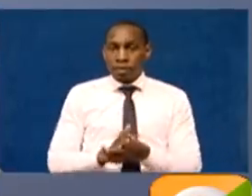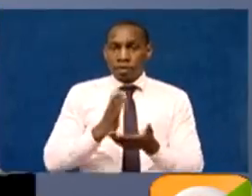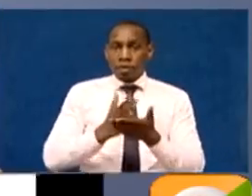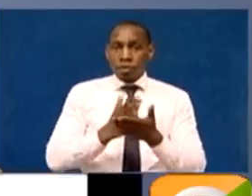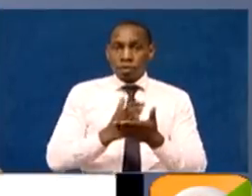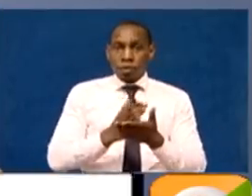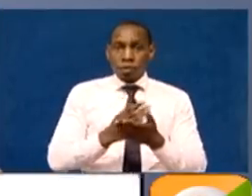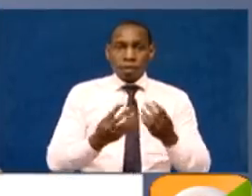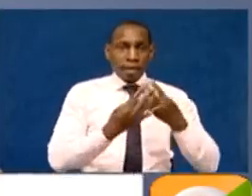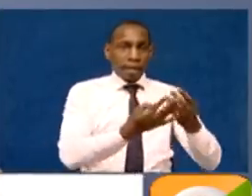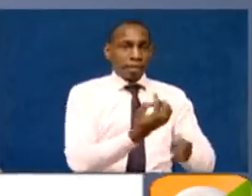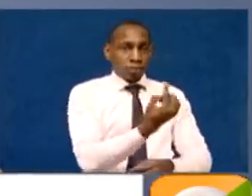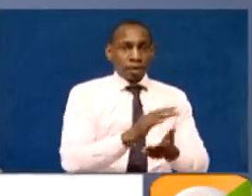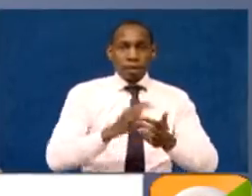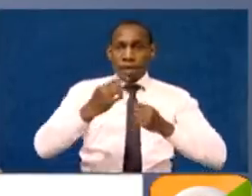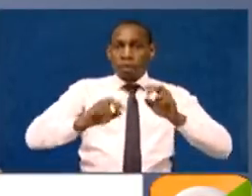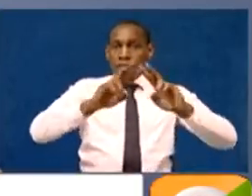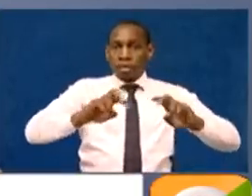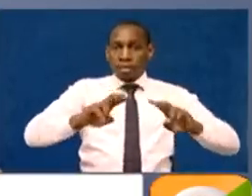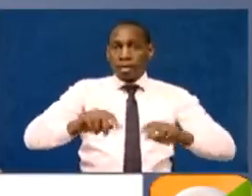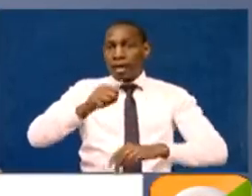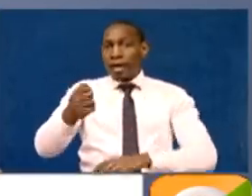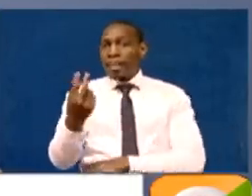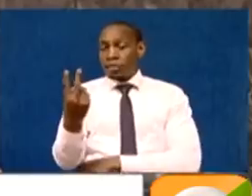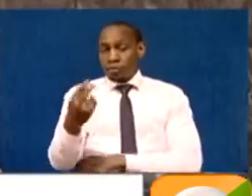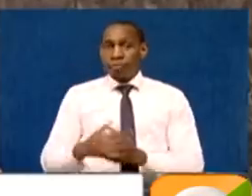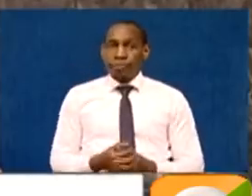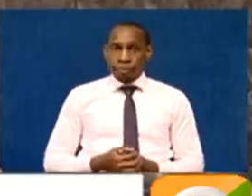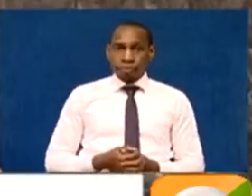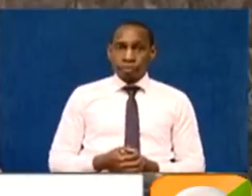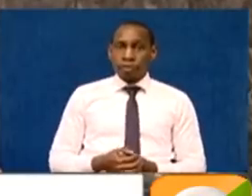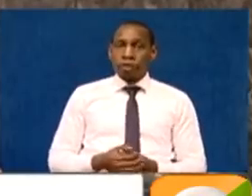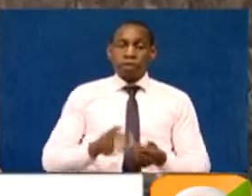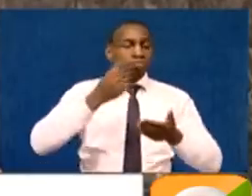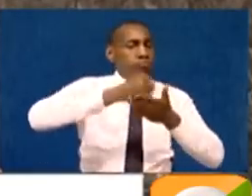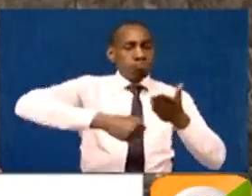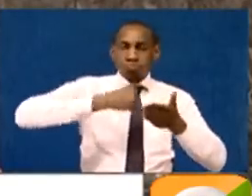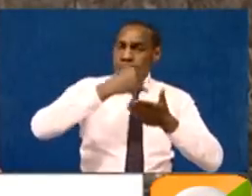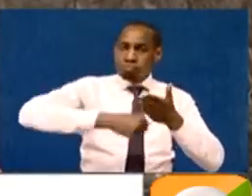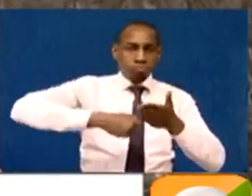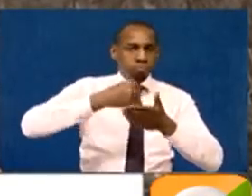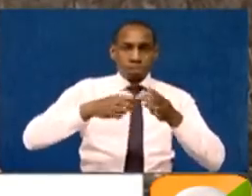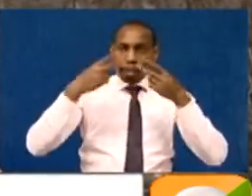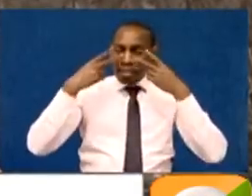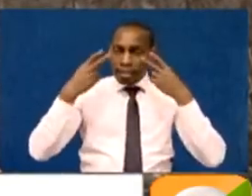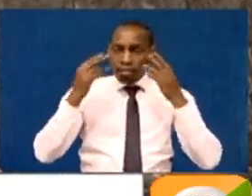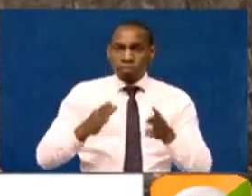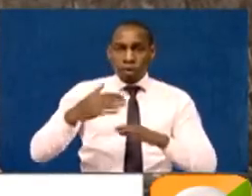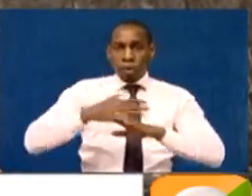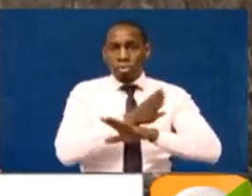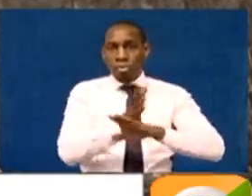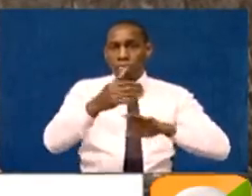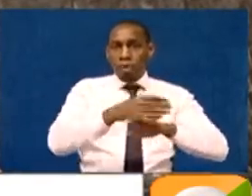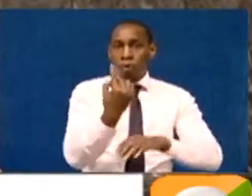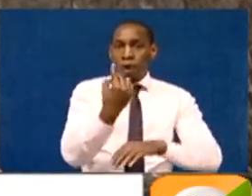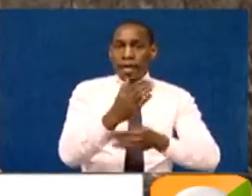dispatching one to the cells, they continued their search for the others. Tukangana, hao magaidi tukakimizana nao, muda wa